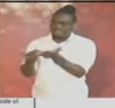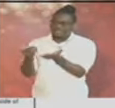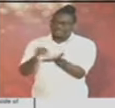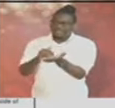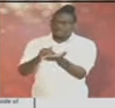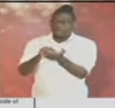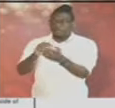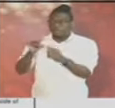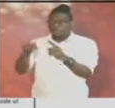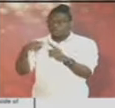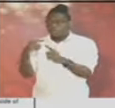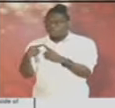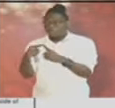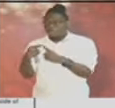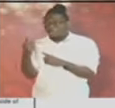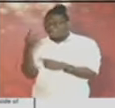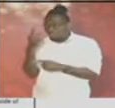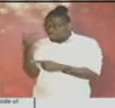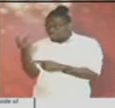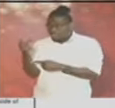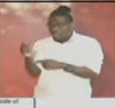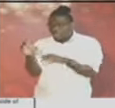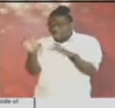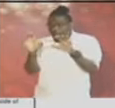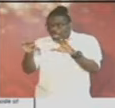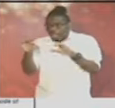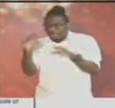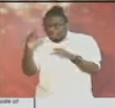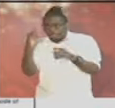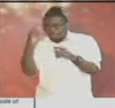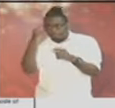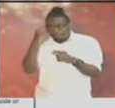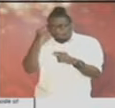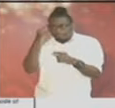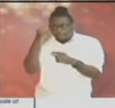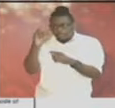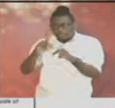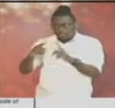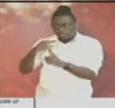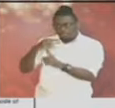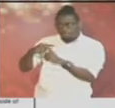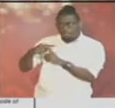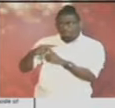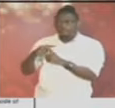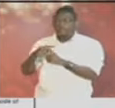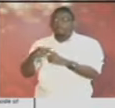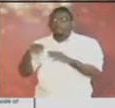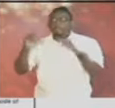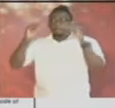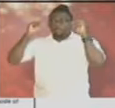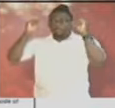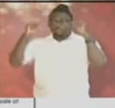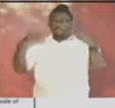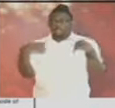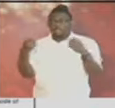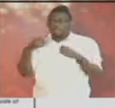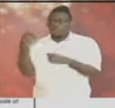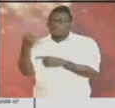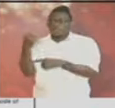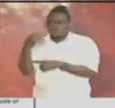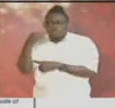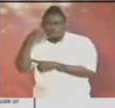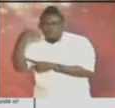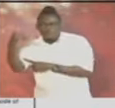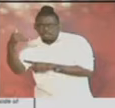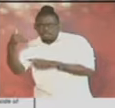opportunity to identify that someone is infected, we do the contact tracing, and when we do that contact tracing, we do ask all